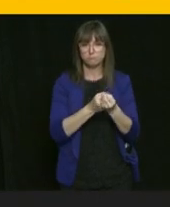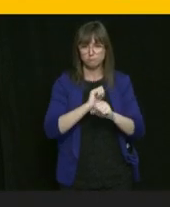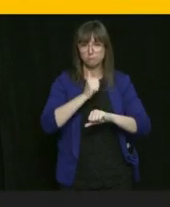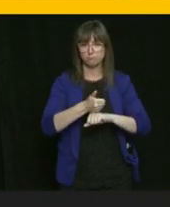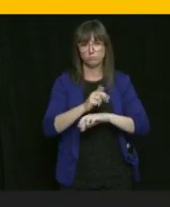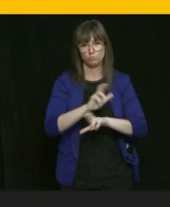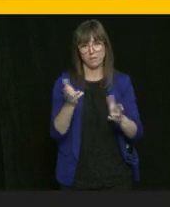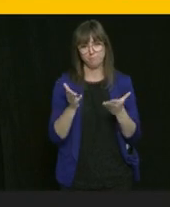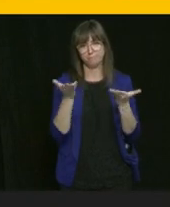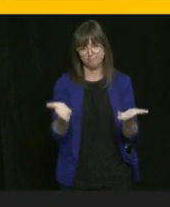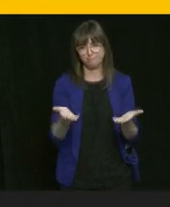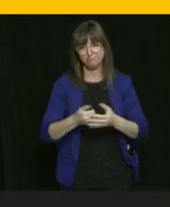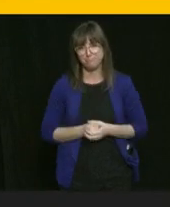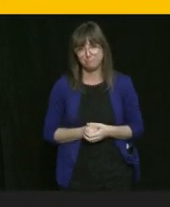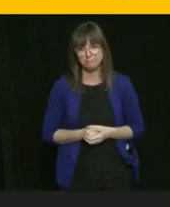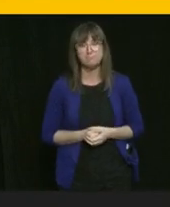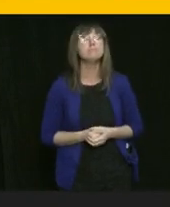Canadians.